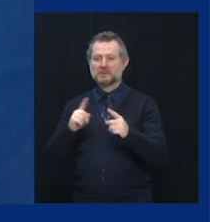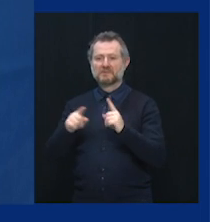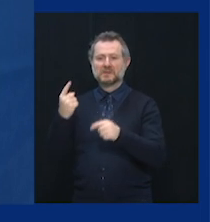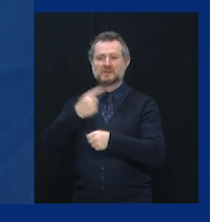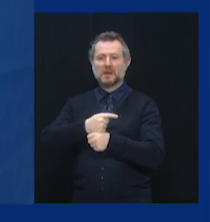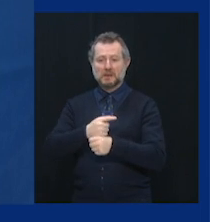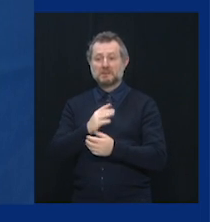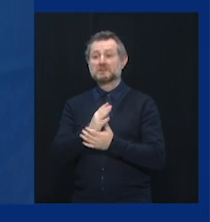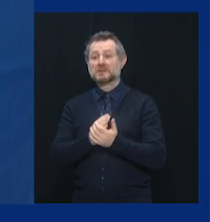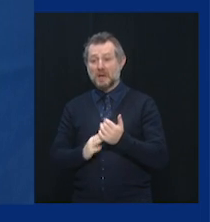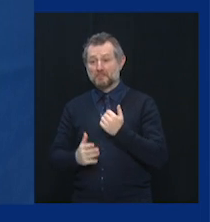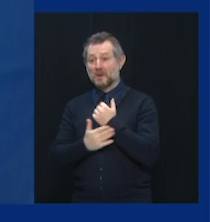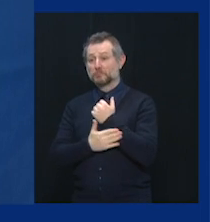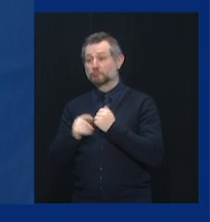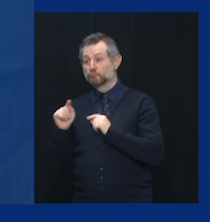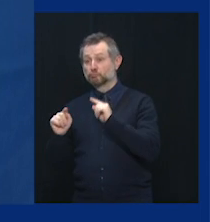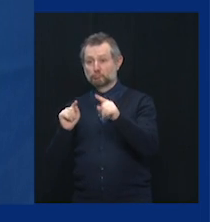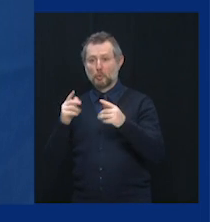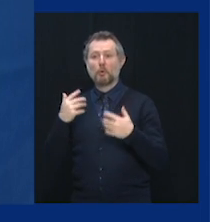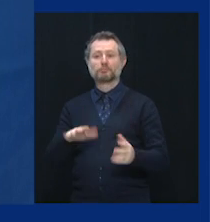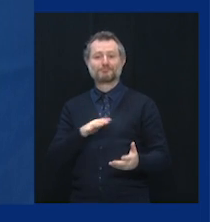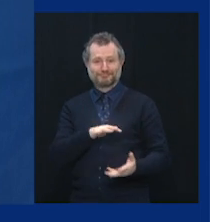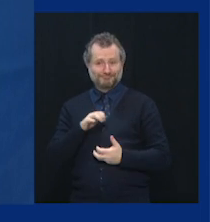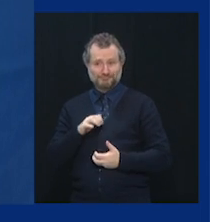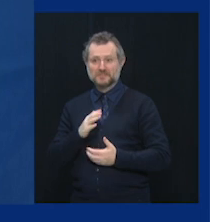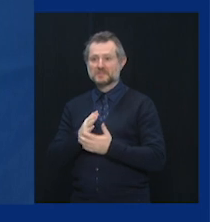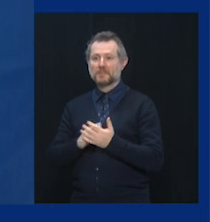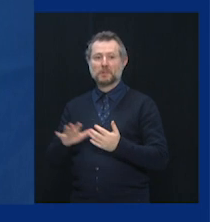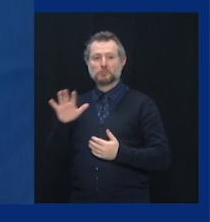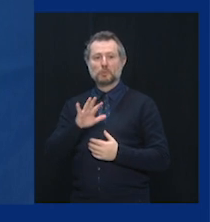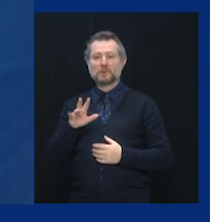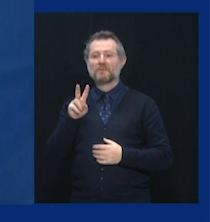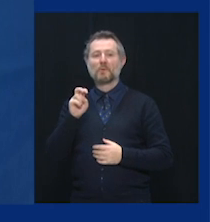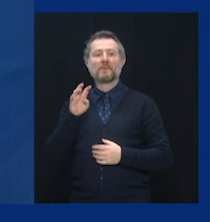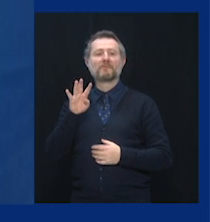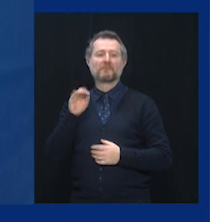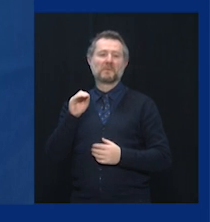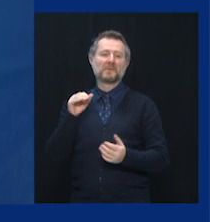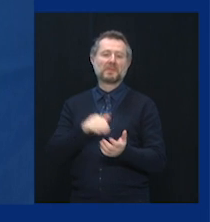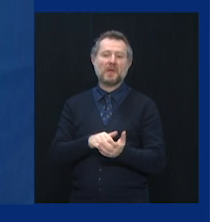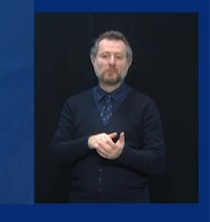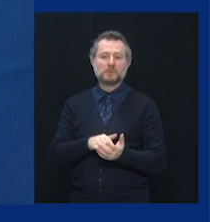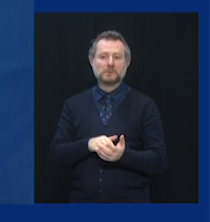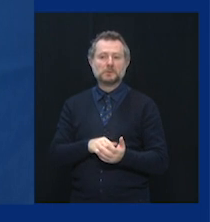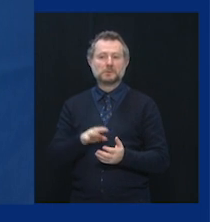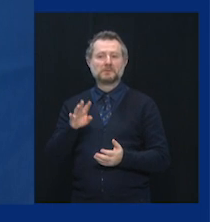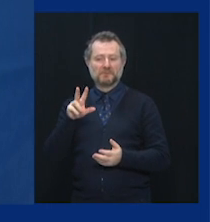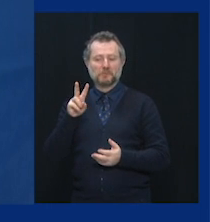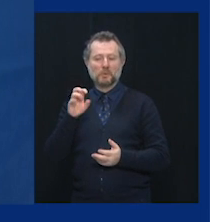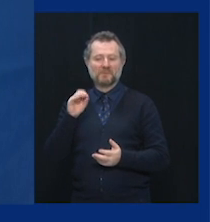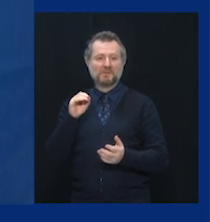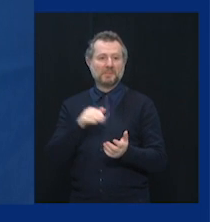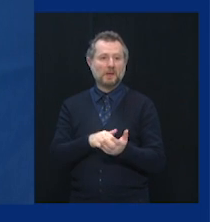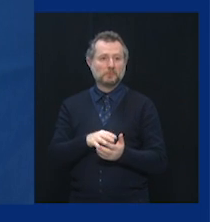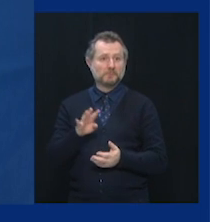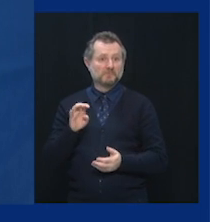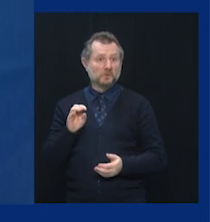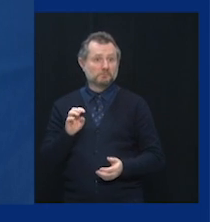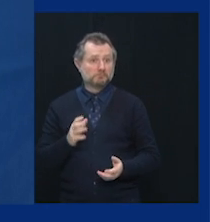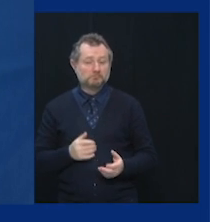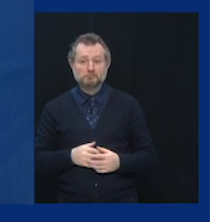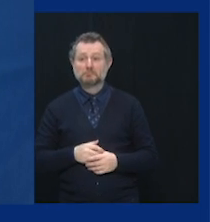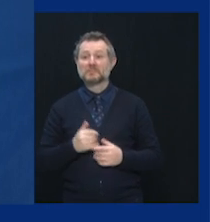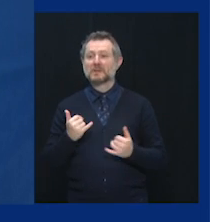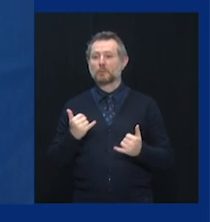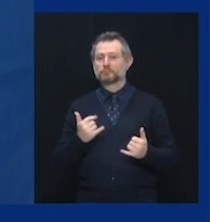already. That's 250,000 dosages, and they are now being delivered.